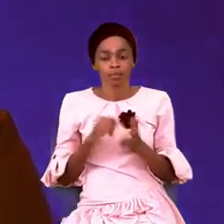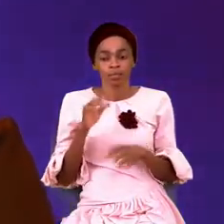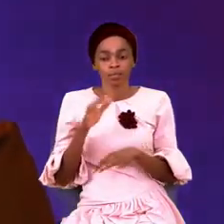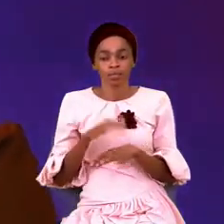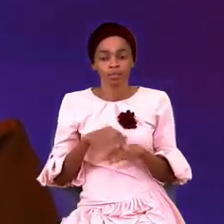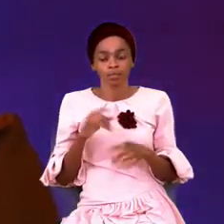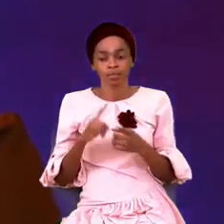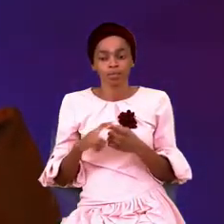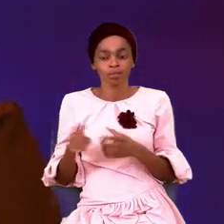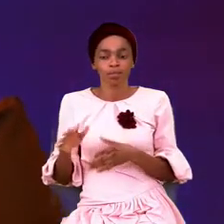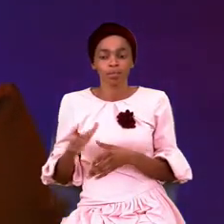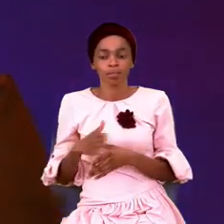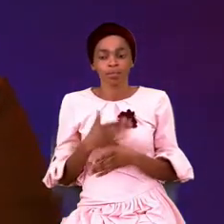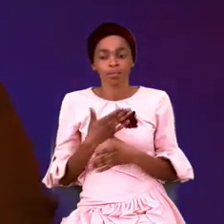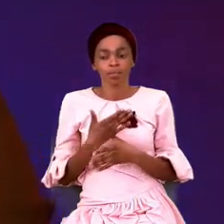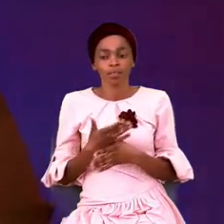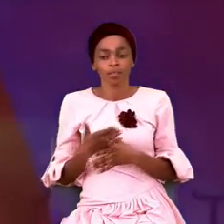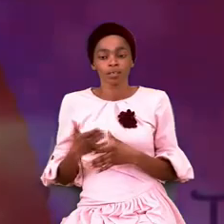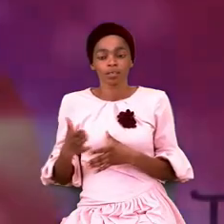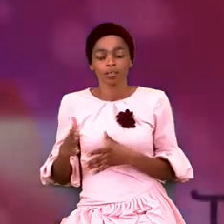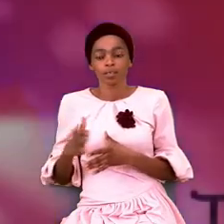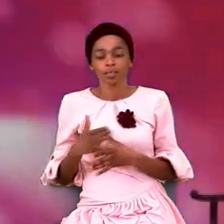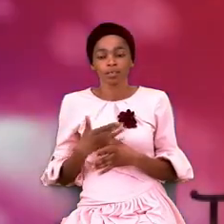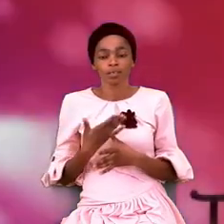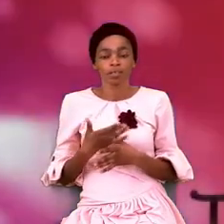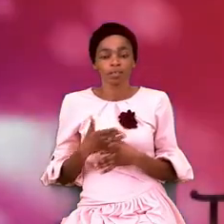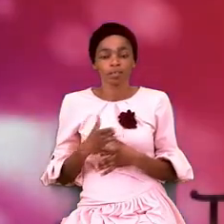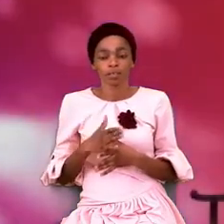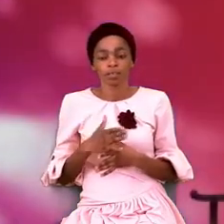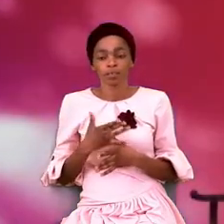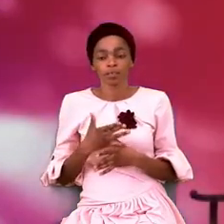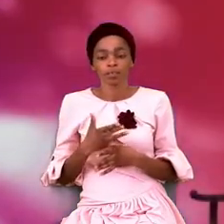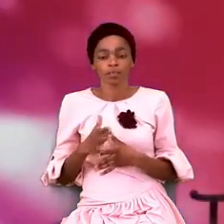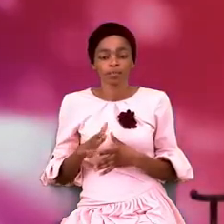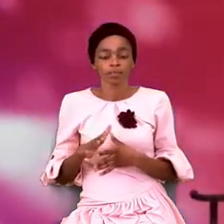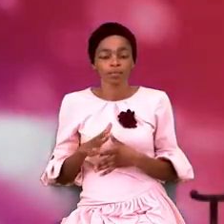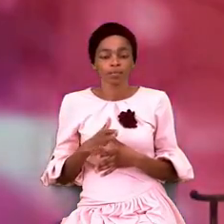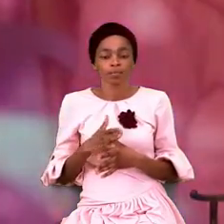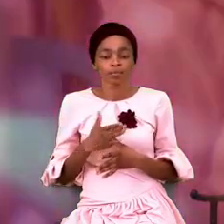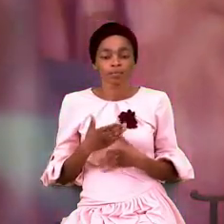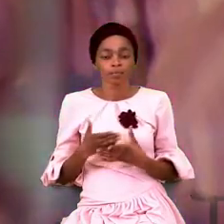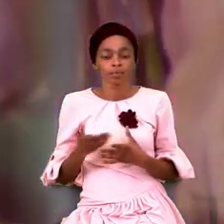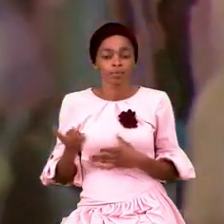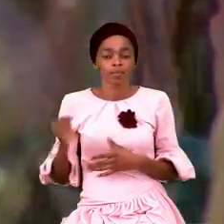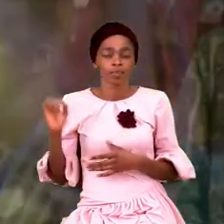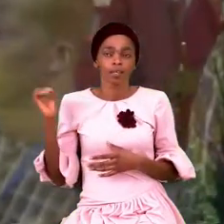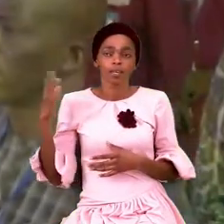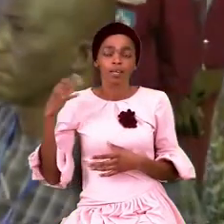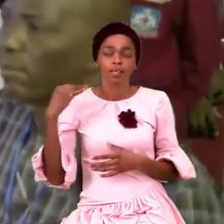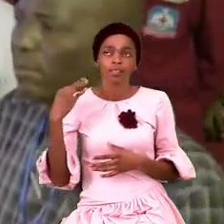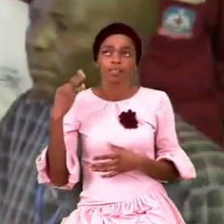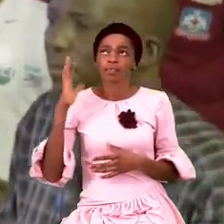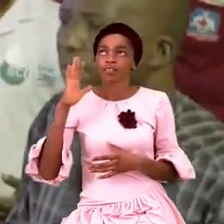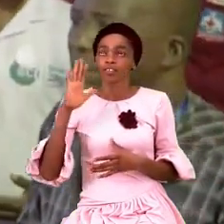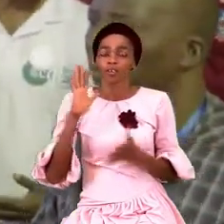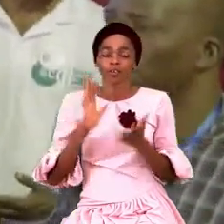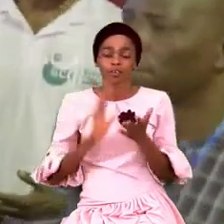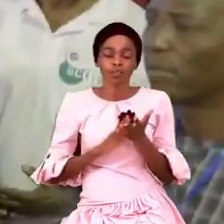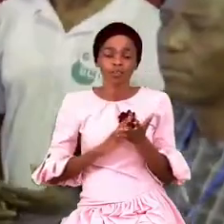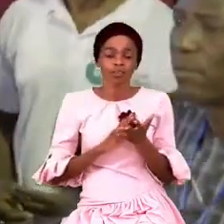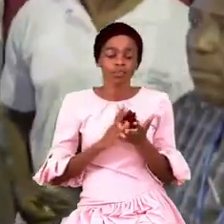The light of your glory, your mighty deliverance, your